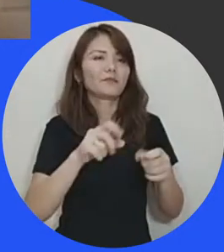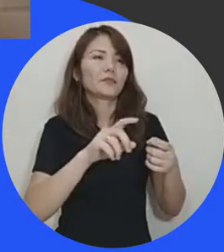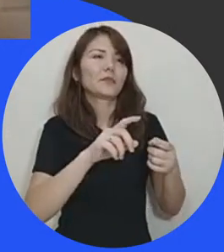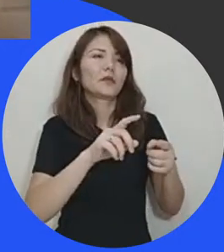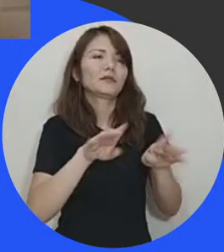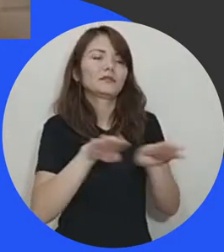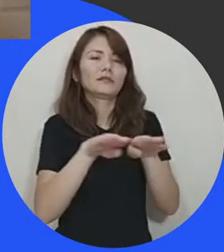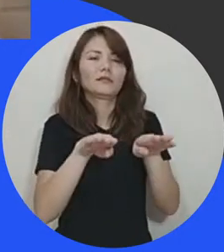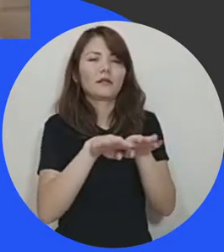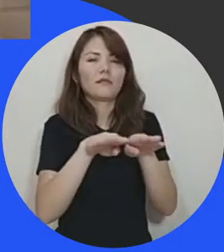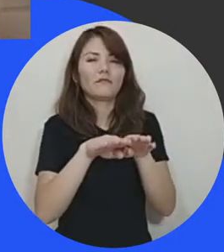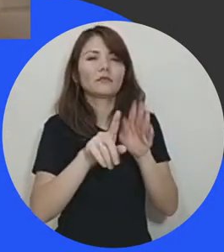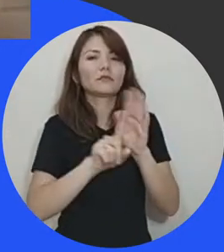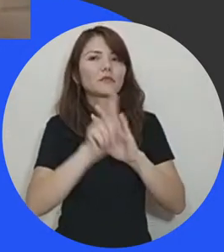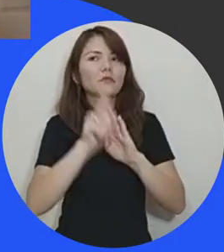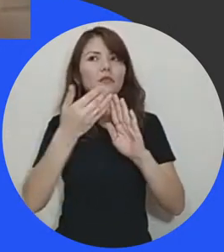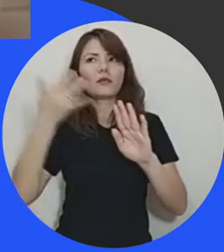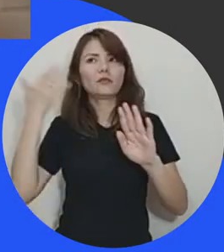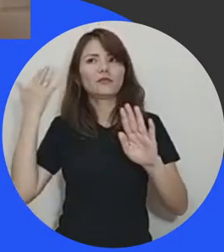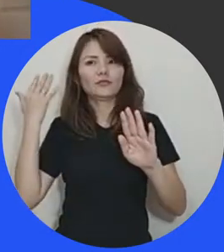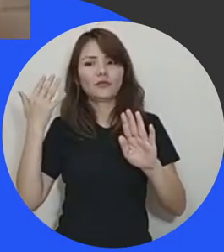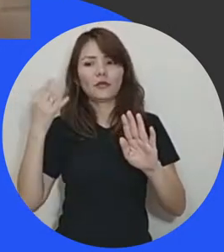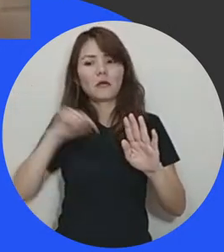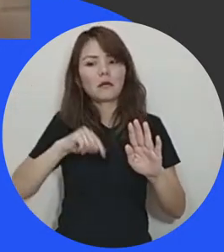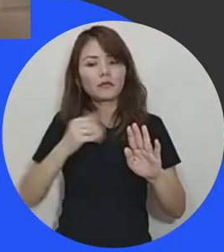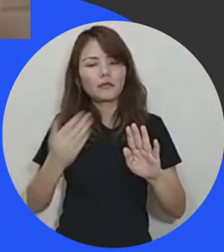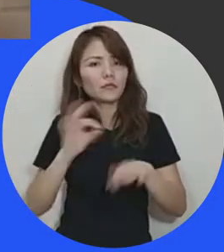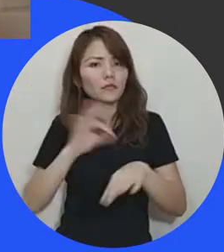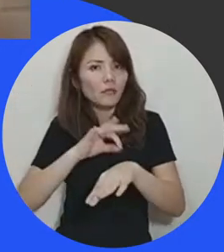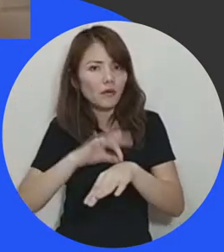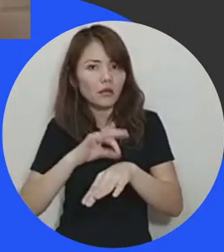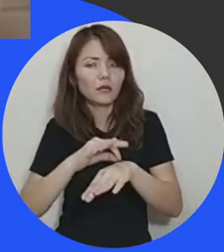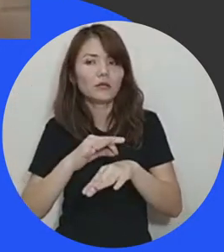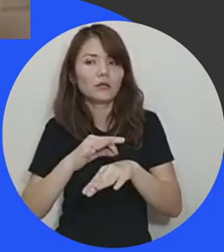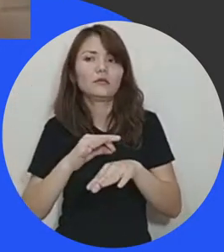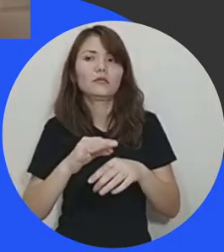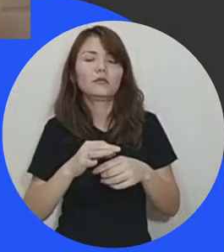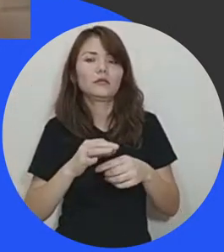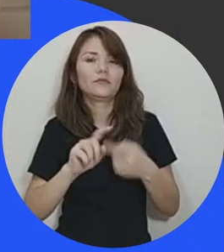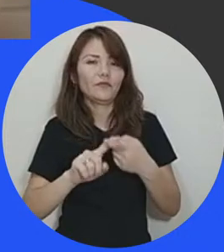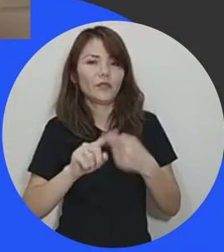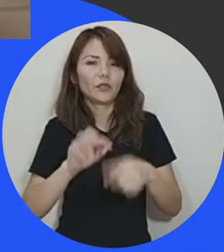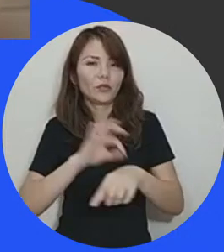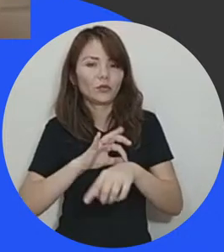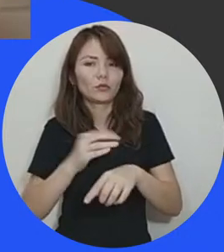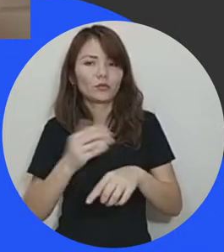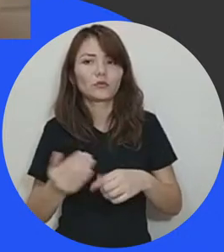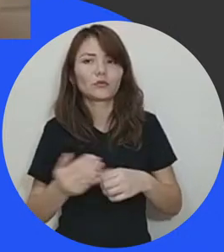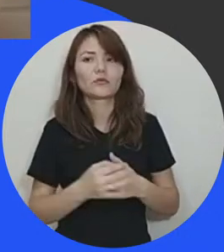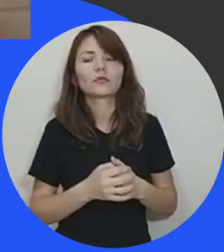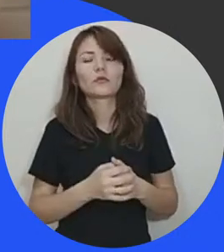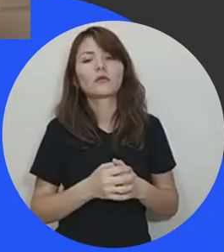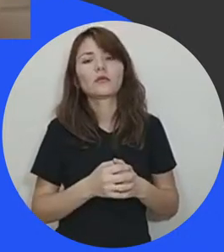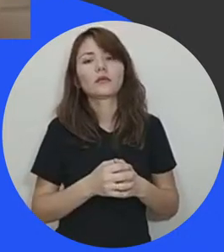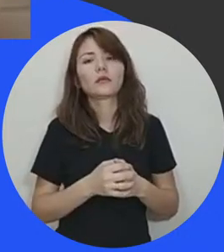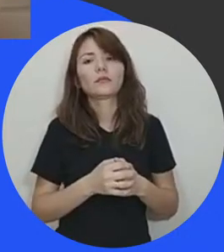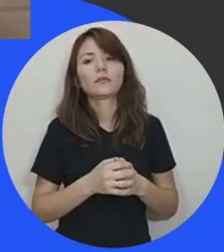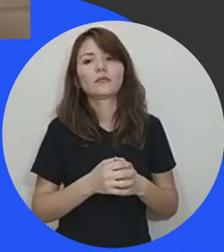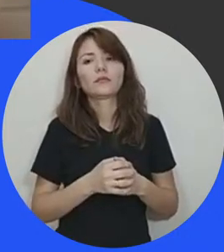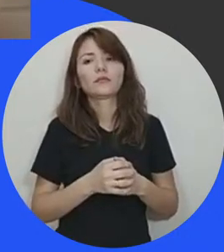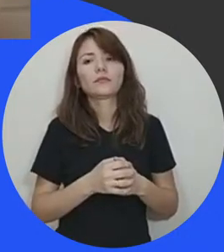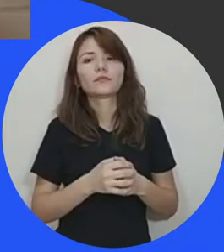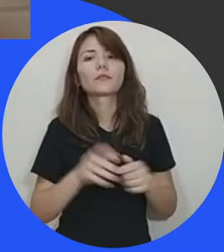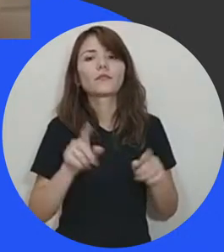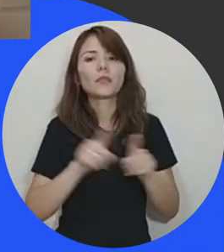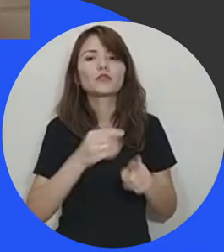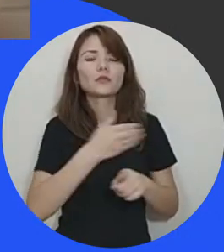there's any indication that particular variants in the virus might have an impact